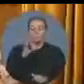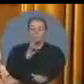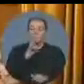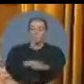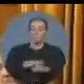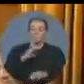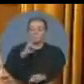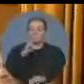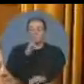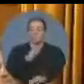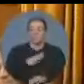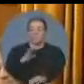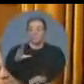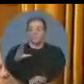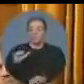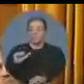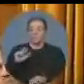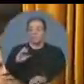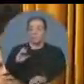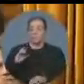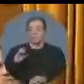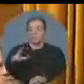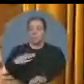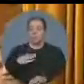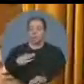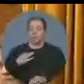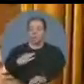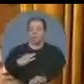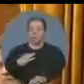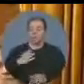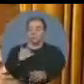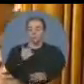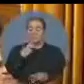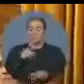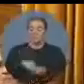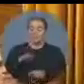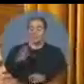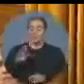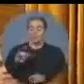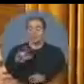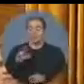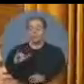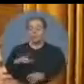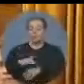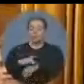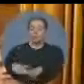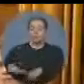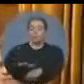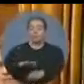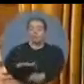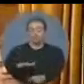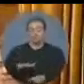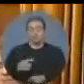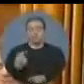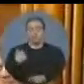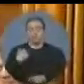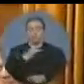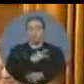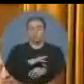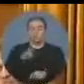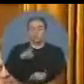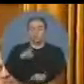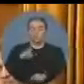Bradford. On July 26, 2004, there was a transfer from the Liberal Party to Eileen Carroll's local campaign